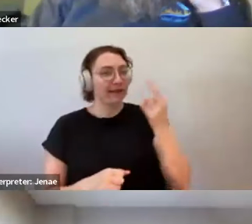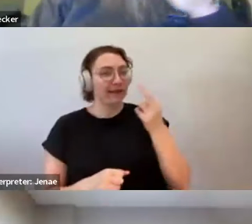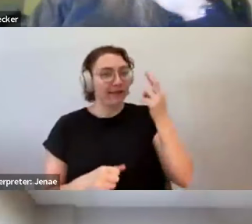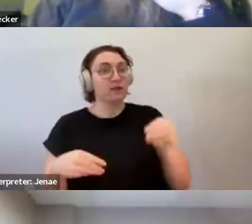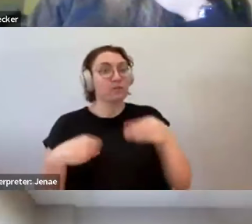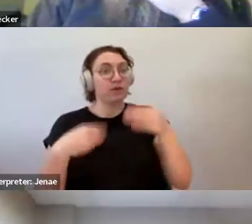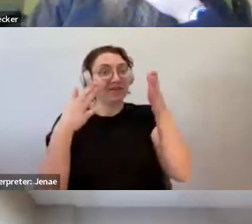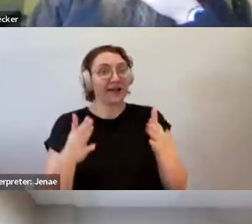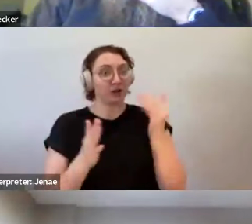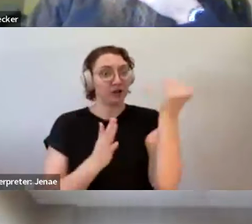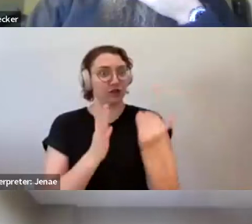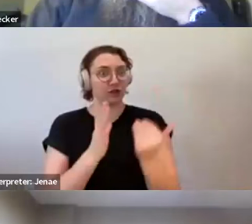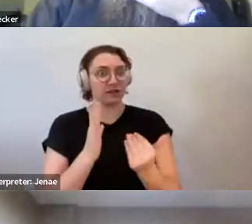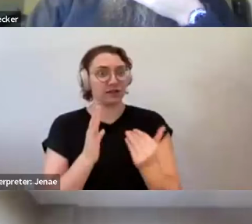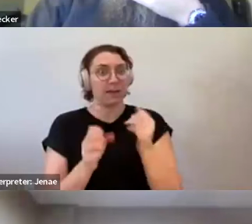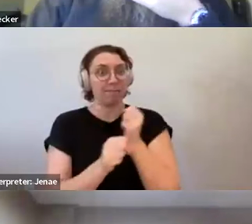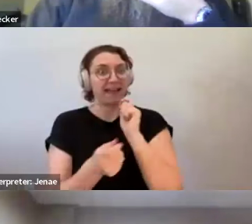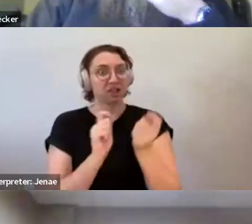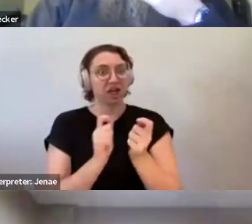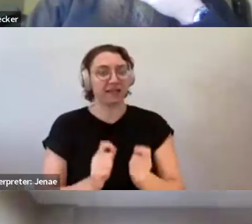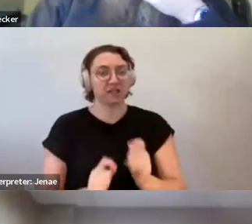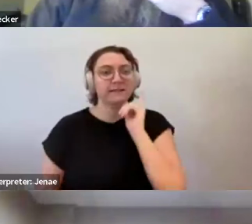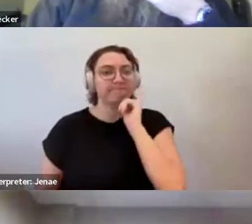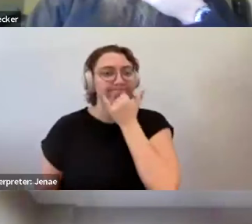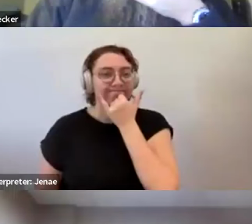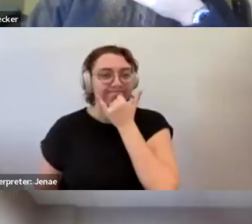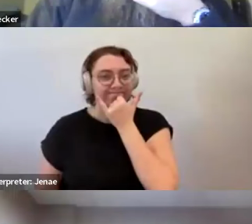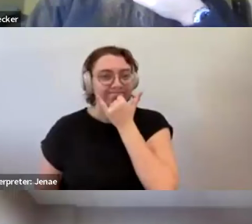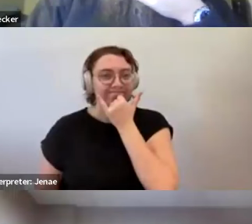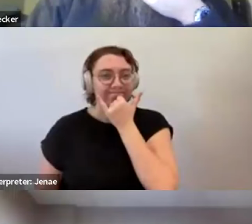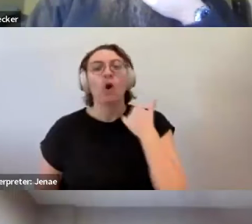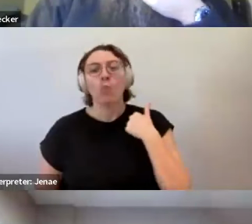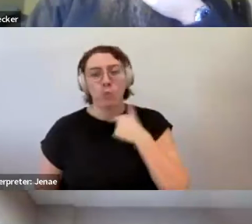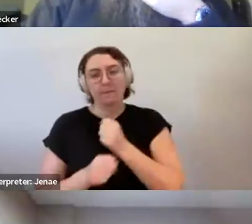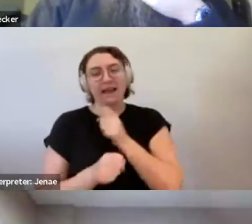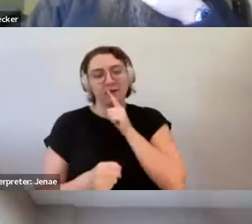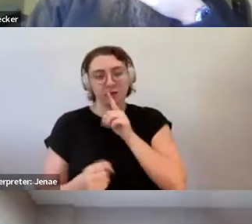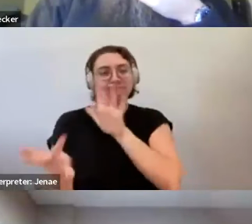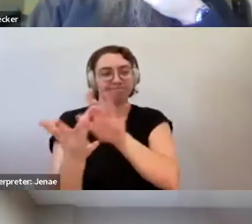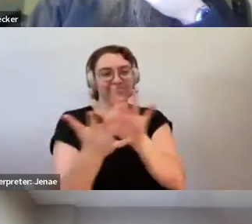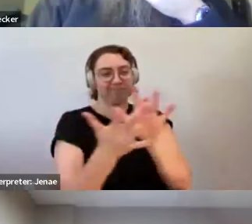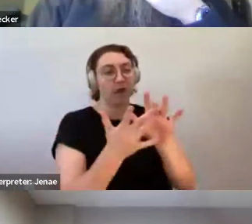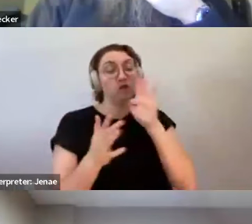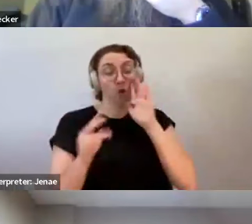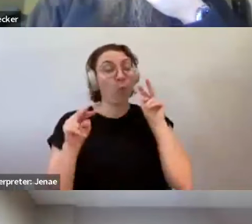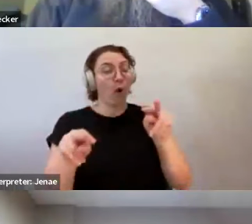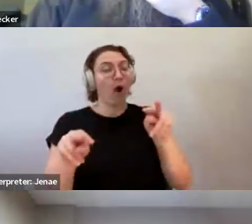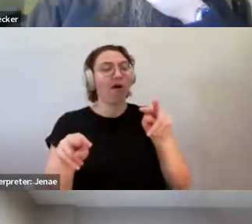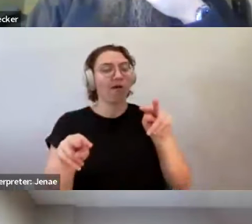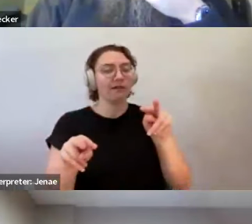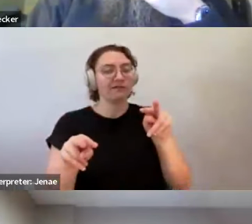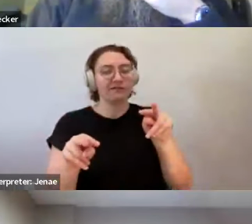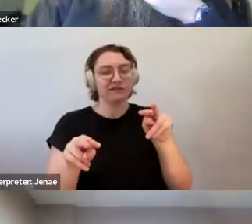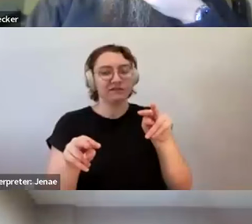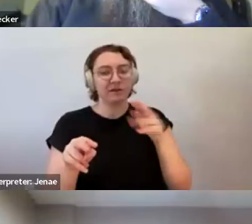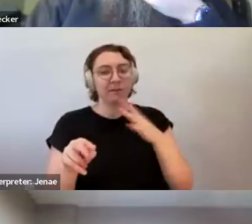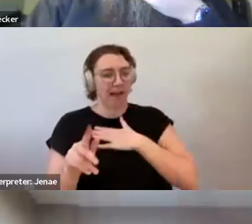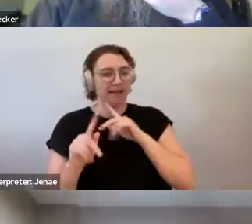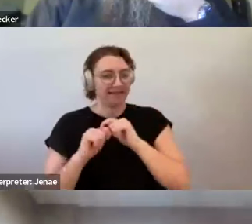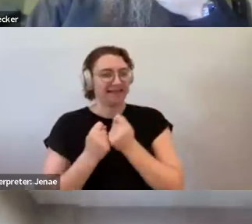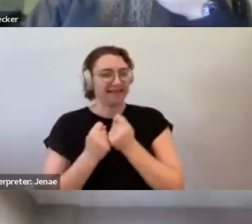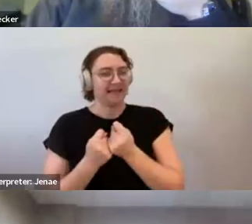making changes that they did not intend to make. So we're making sure to connect with you guys. So just keep an eye out from my team